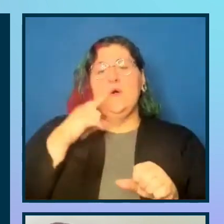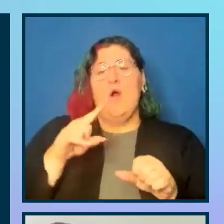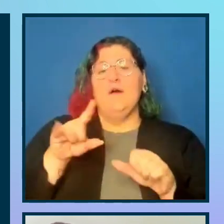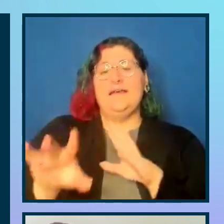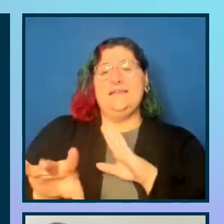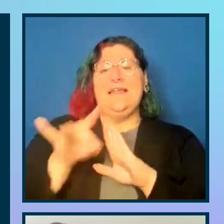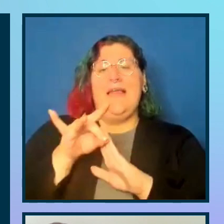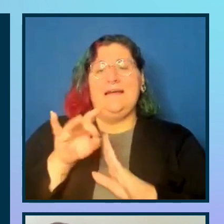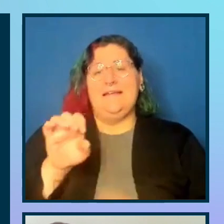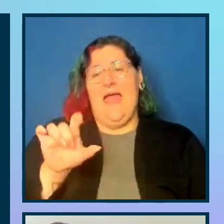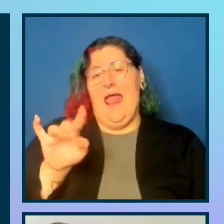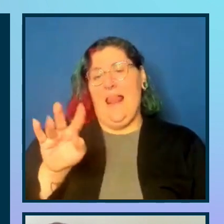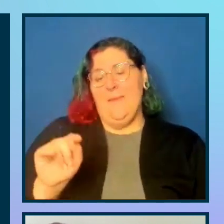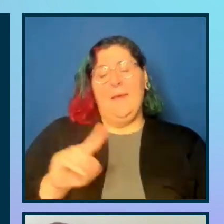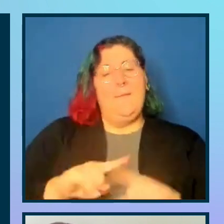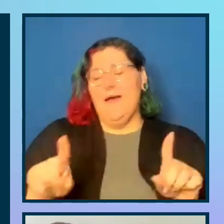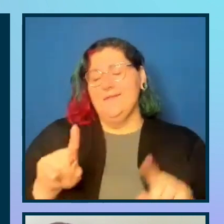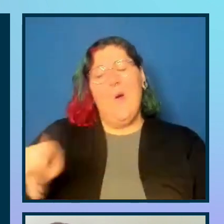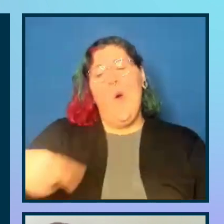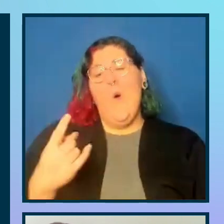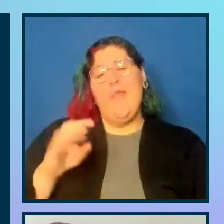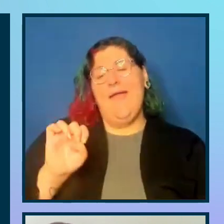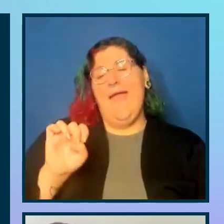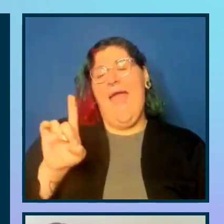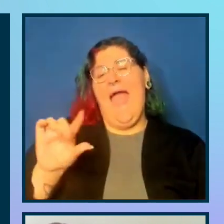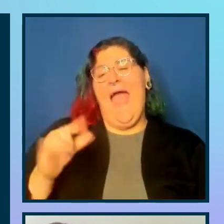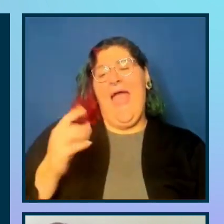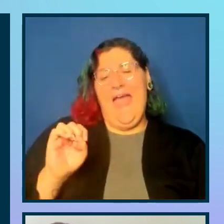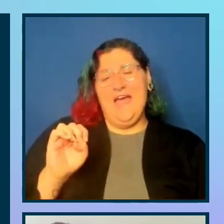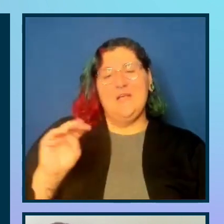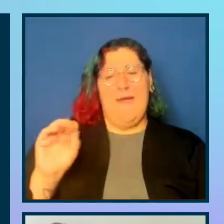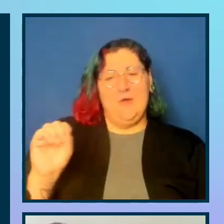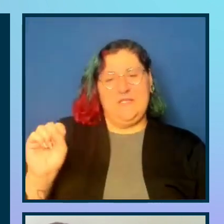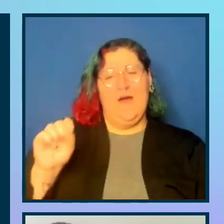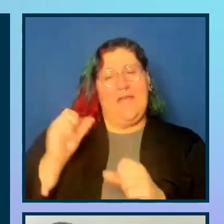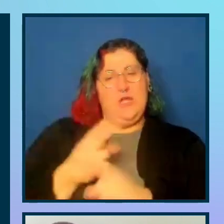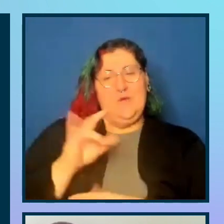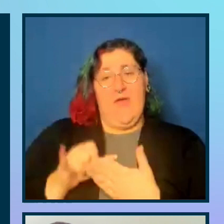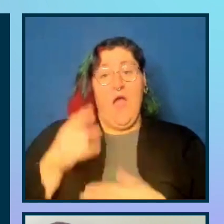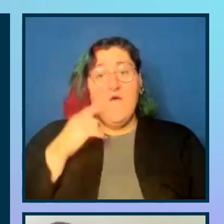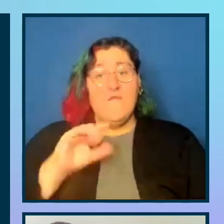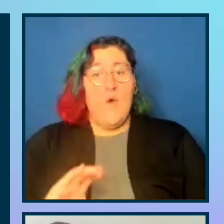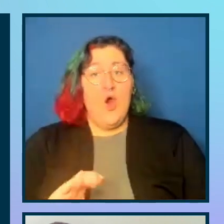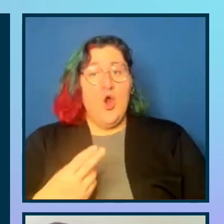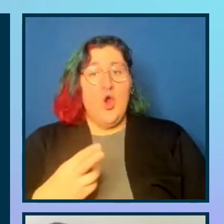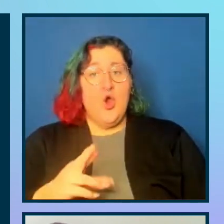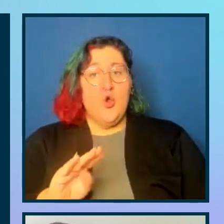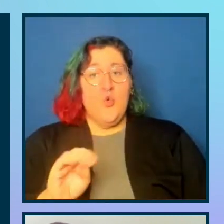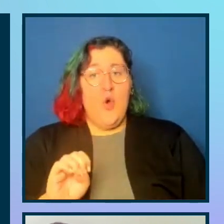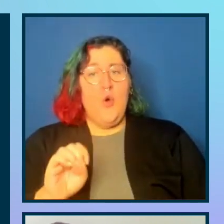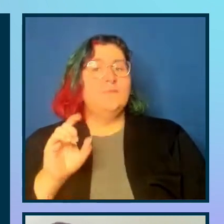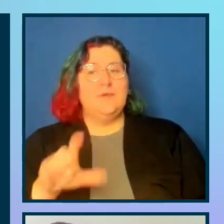But currently, Edge only supports this, and in Chrome, we need to enable a special feature flag to see it. Second of all, we identified that the dropdowns must